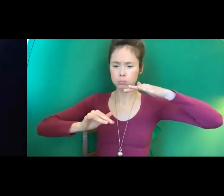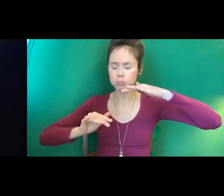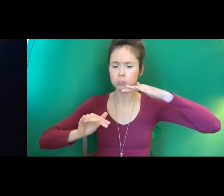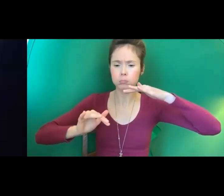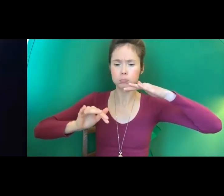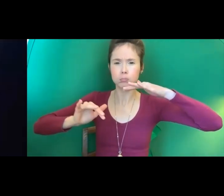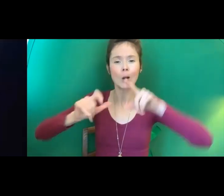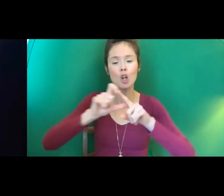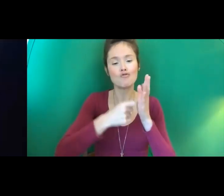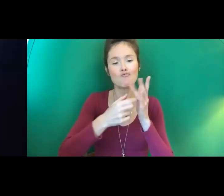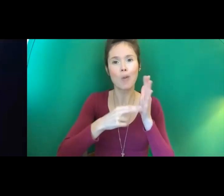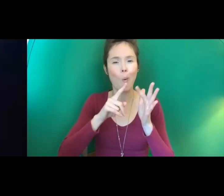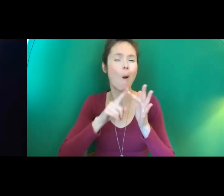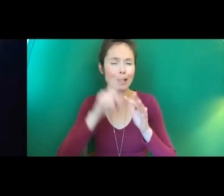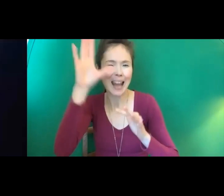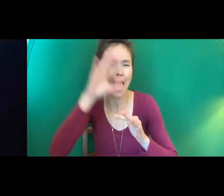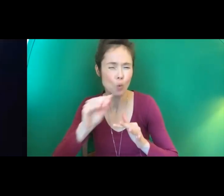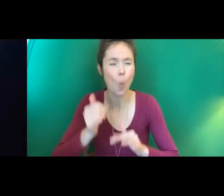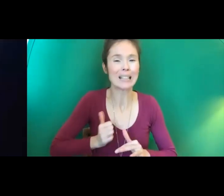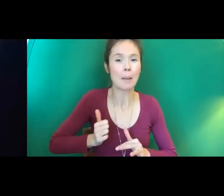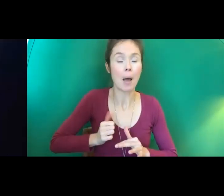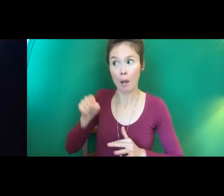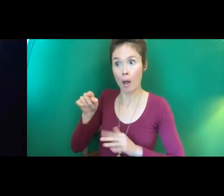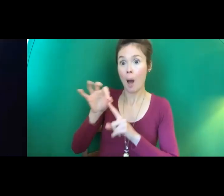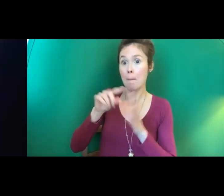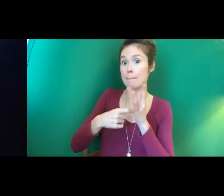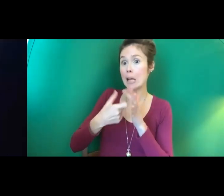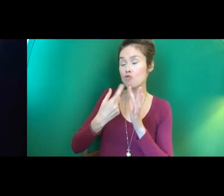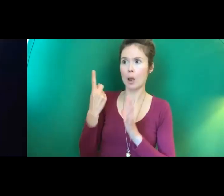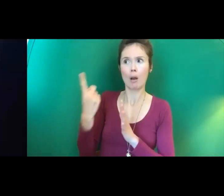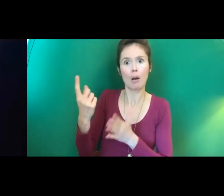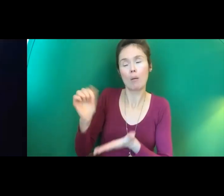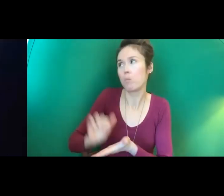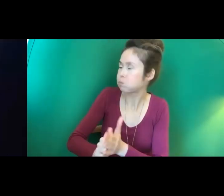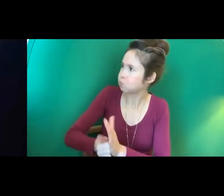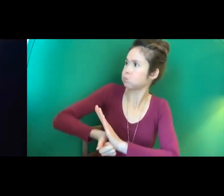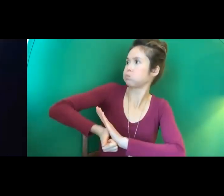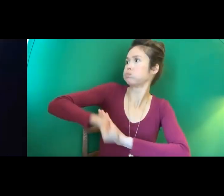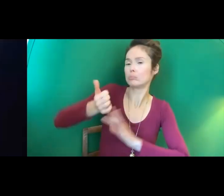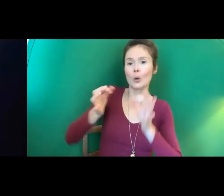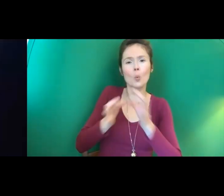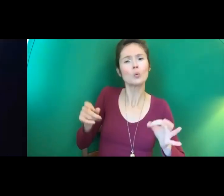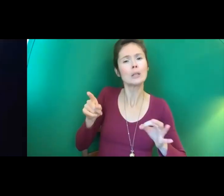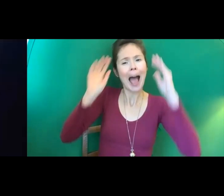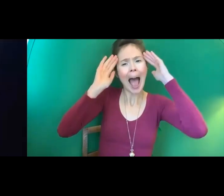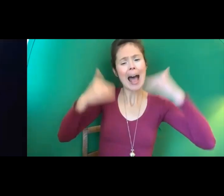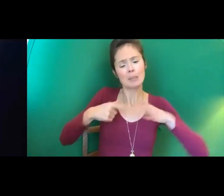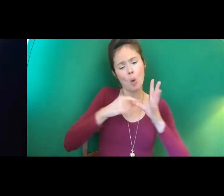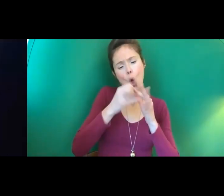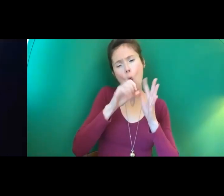brilliant musician. Check him out, Patrick Samuels, Asperger's artist. And this is his experience of